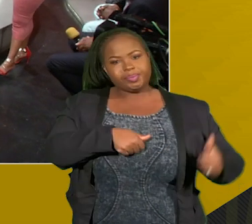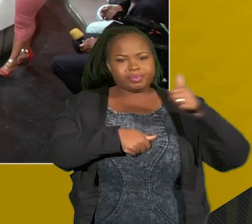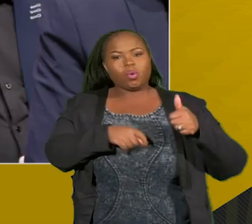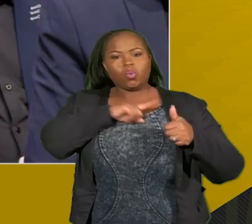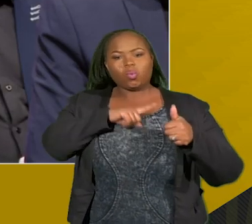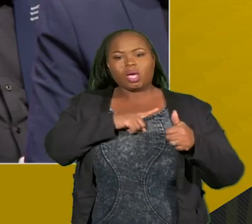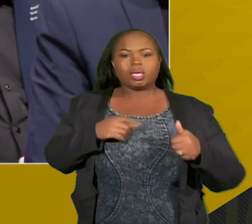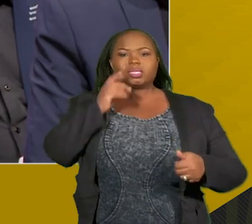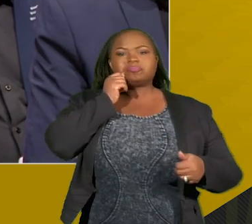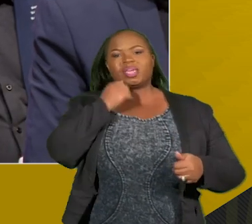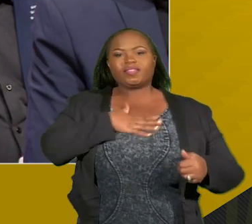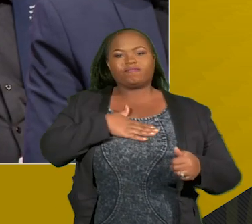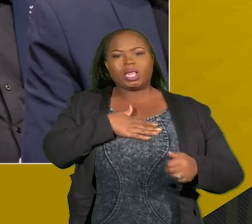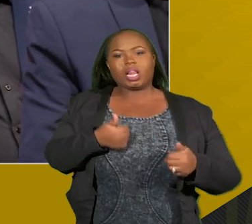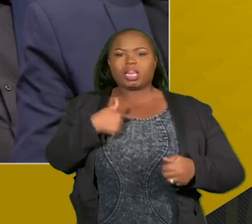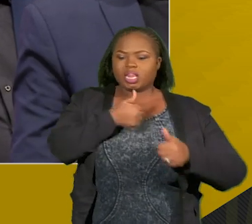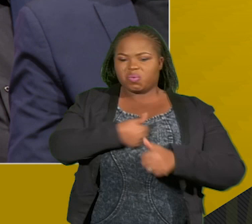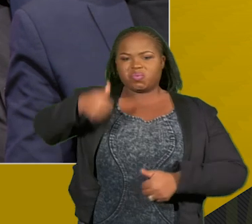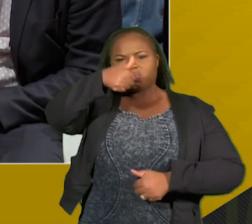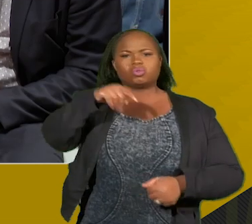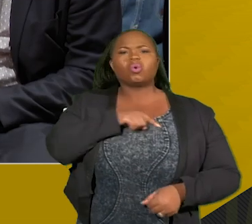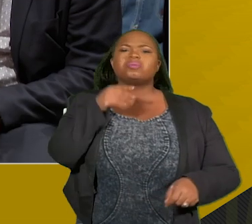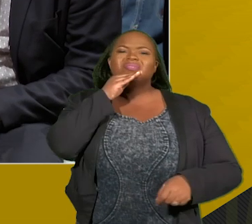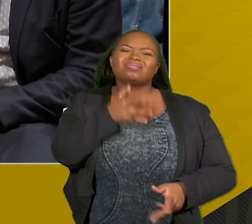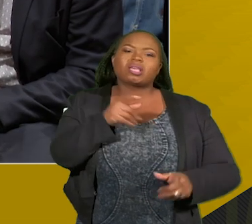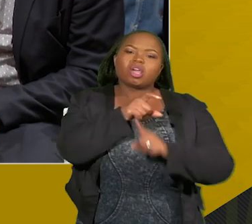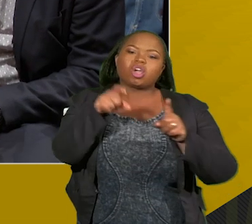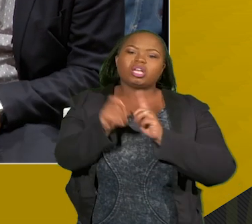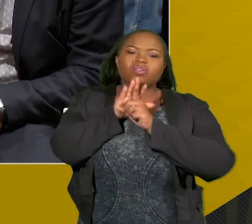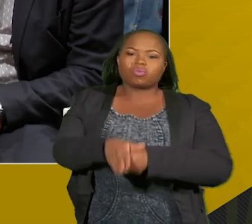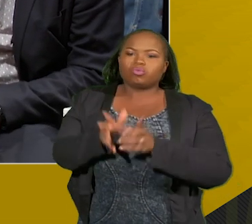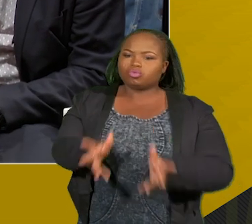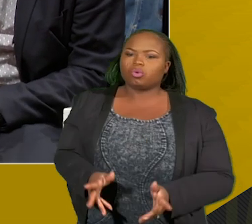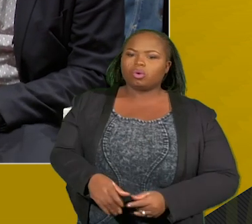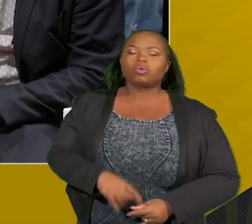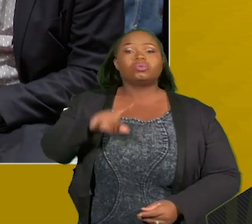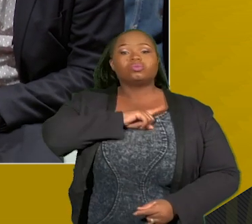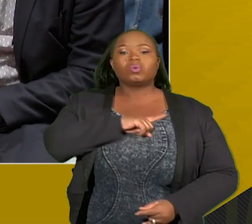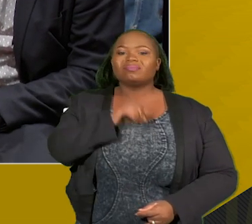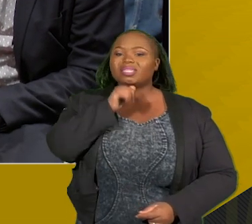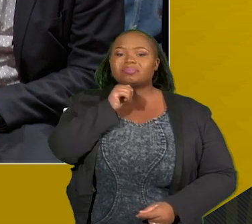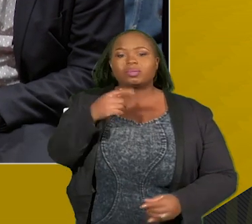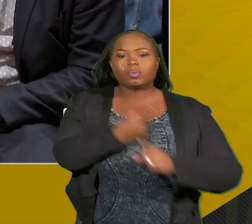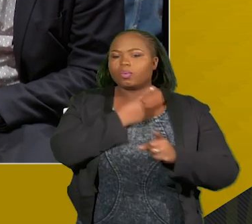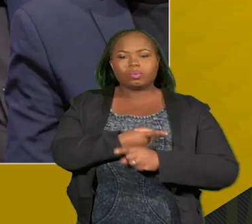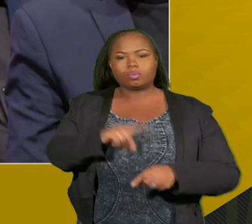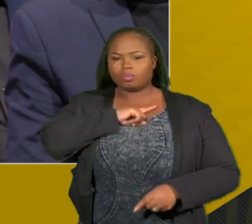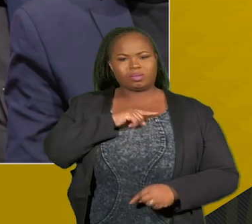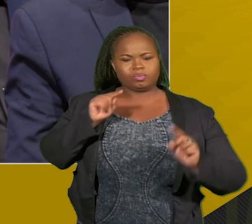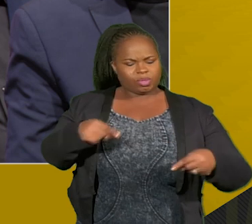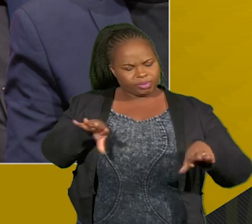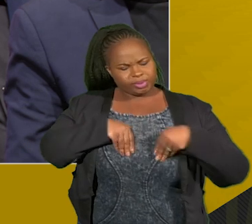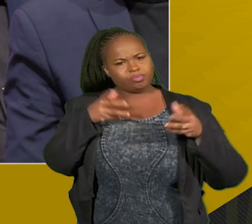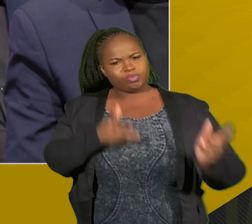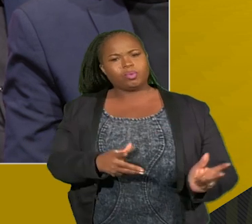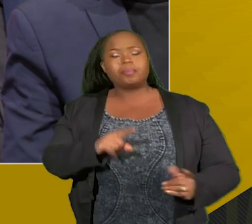your daughter, that is a cultural supremacy. The only thing that needs to be told, even if it's hidden, they cannot accept